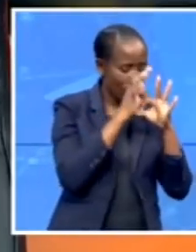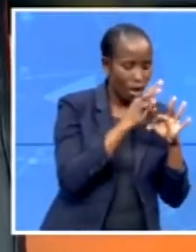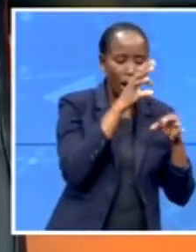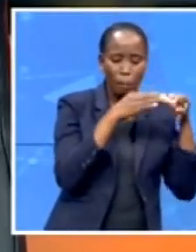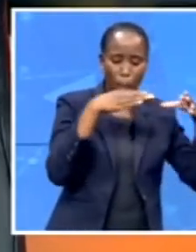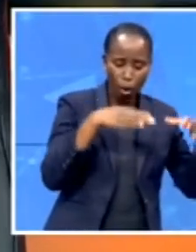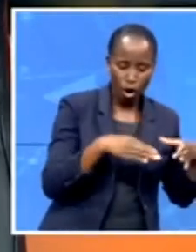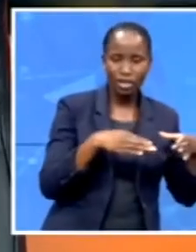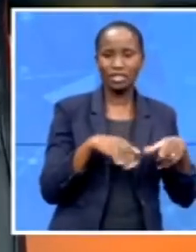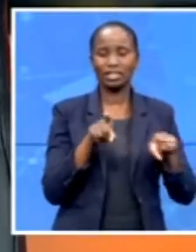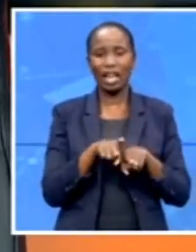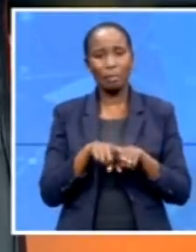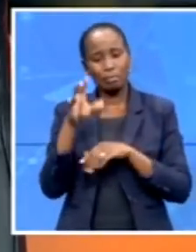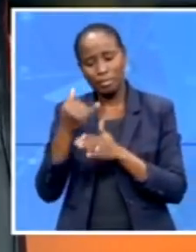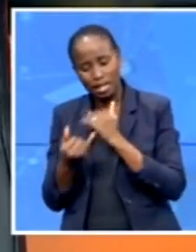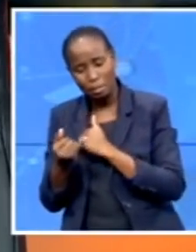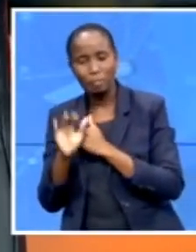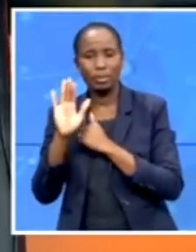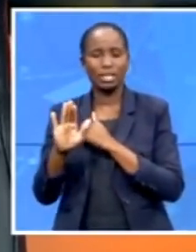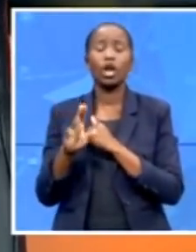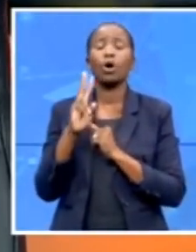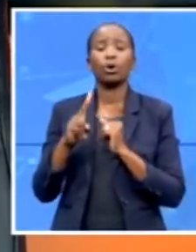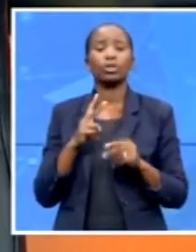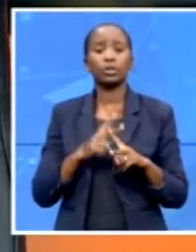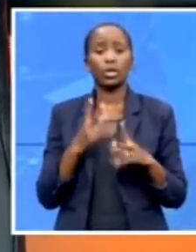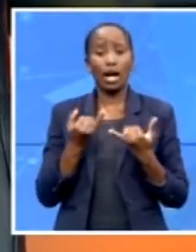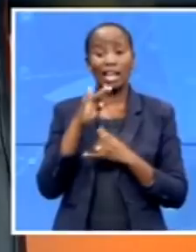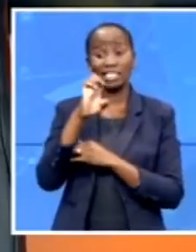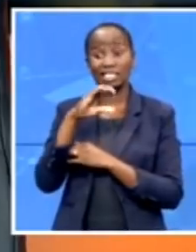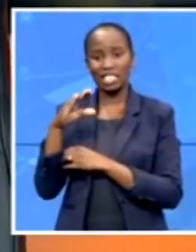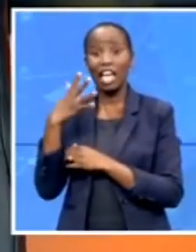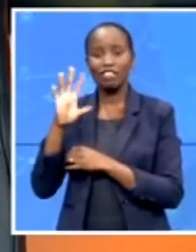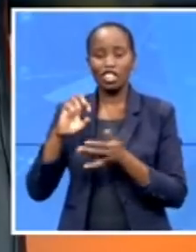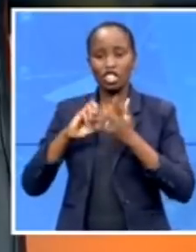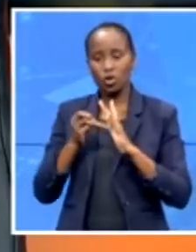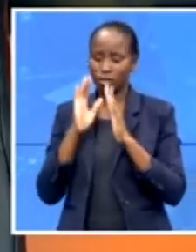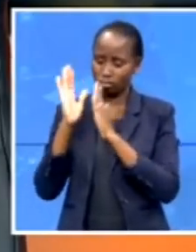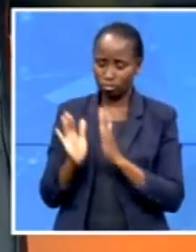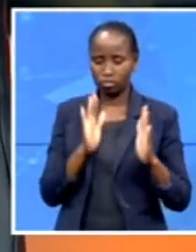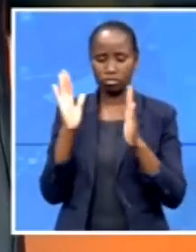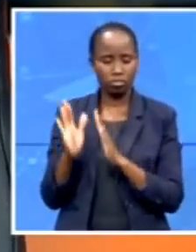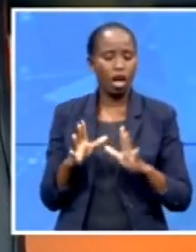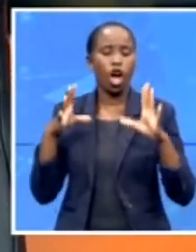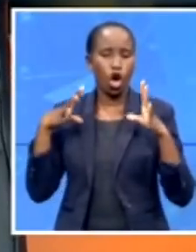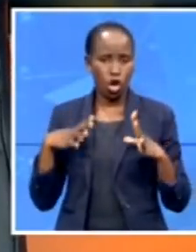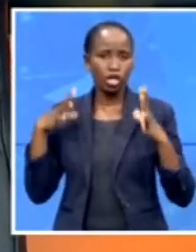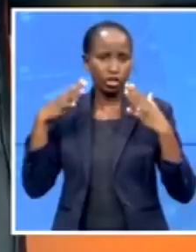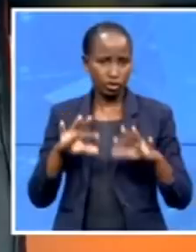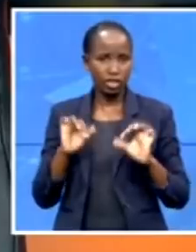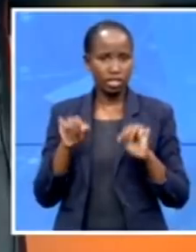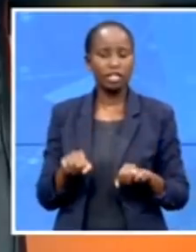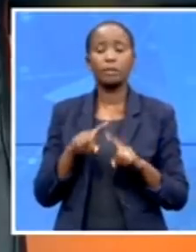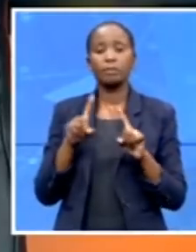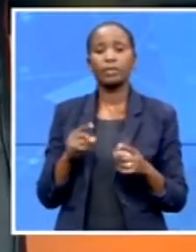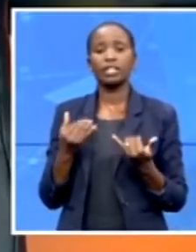least would totally hold it together. But it is not, by several indications, it's not, we don't know how widespread those are, but